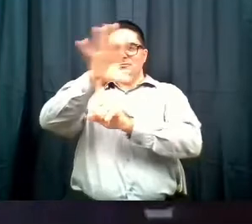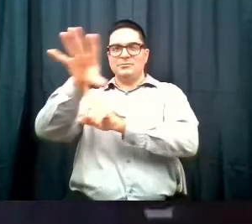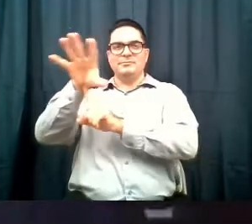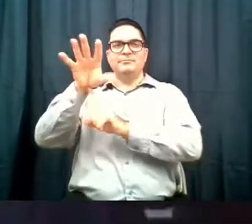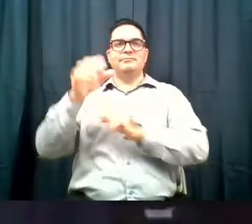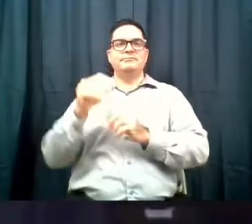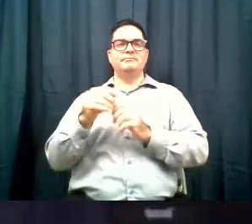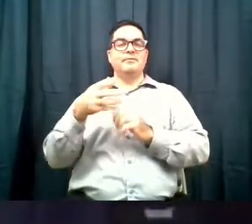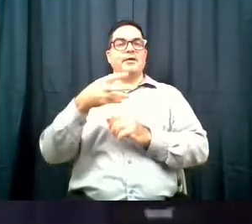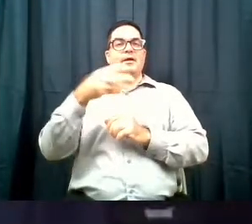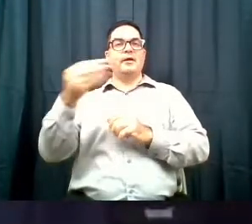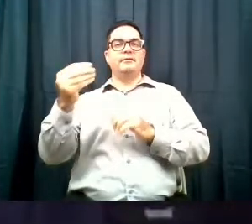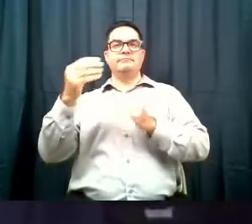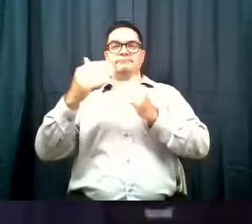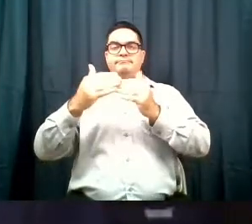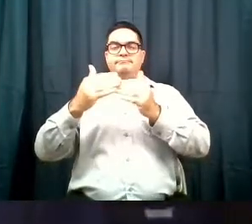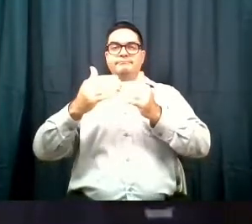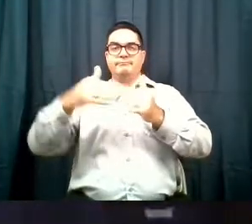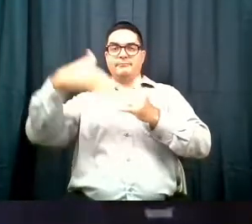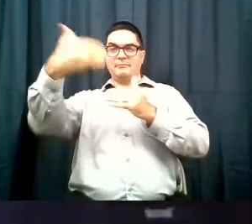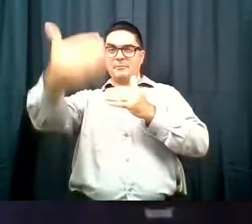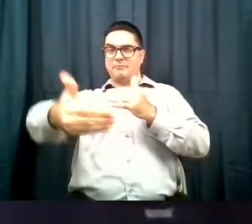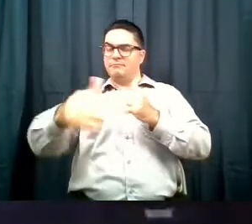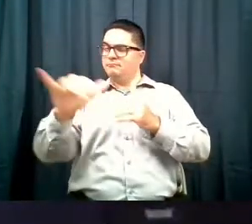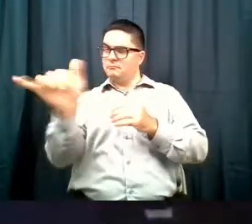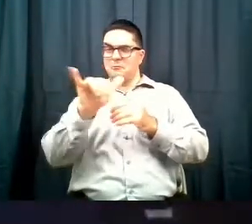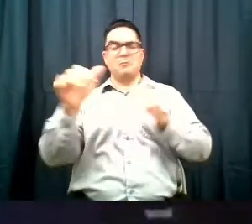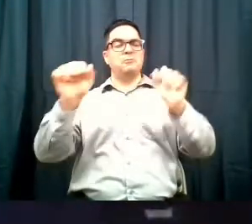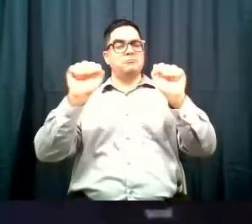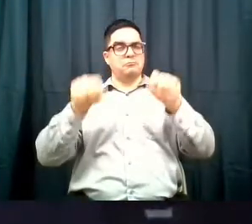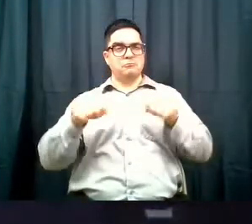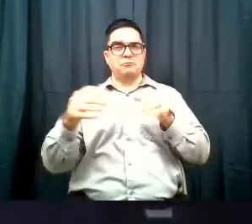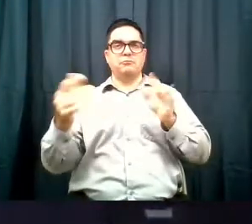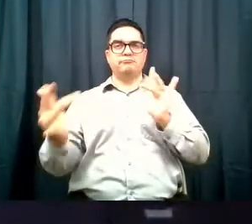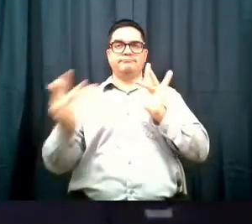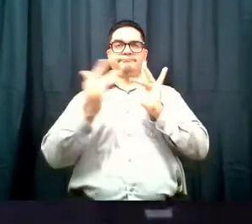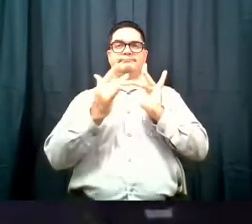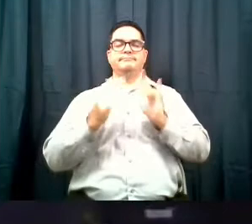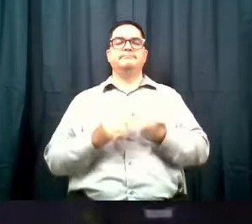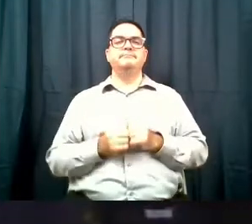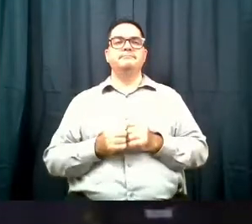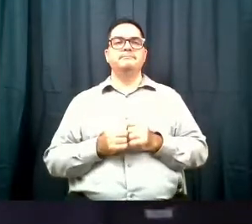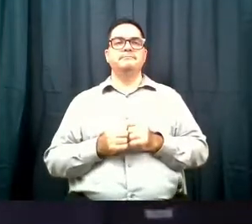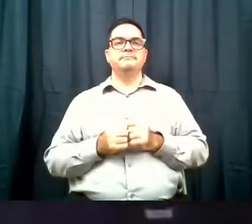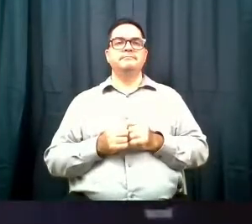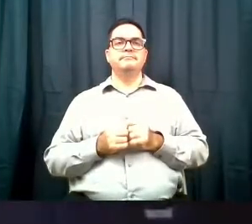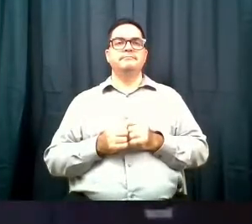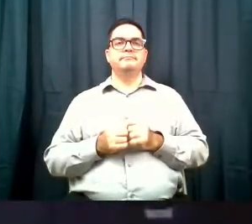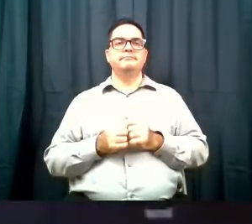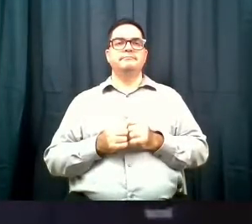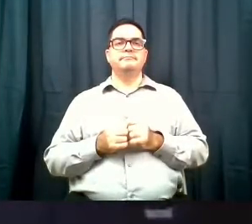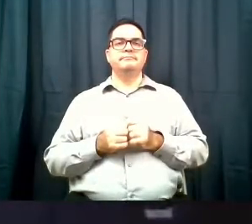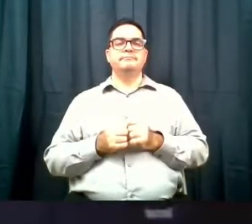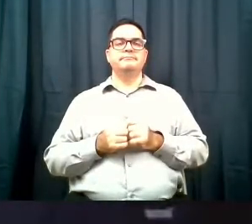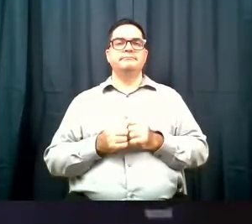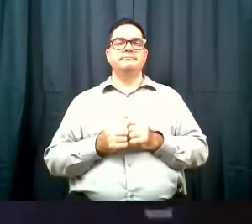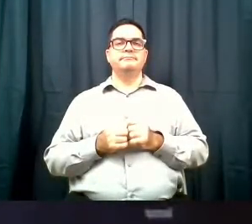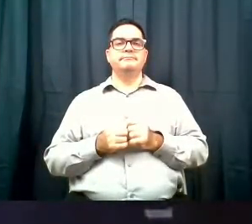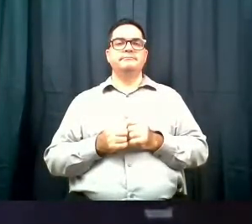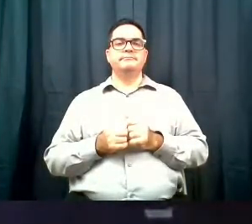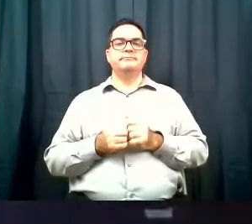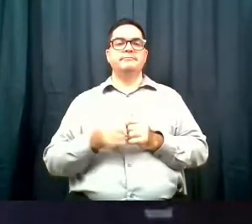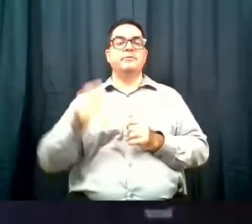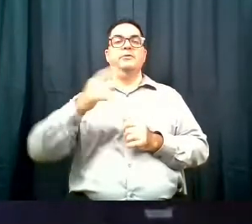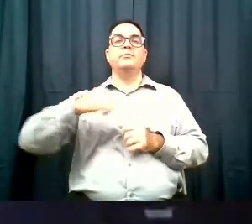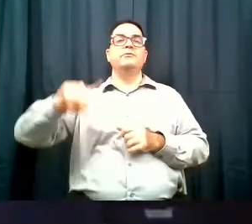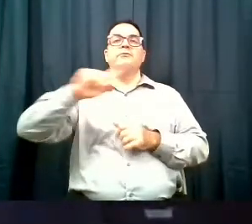the meeting is over as well. As usual, I'm pleased to say that we will have a